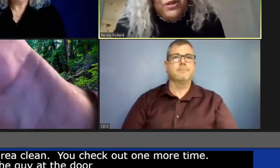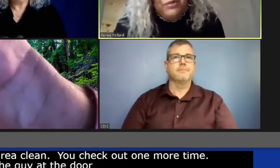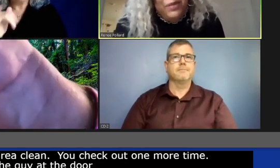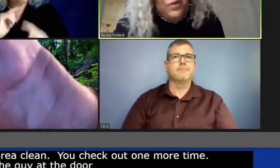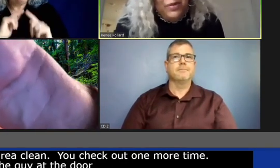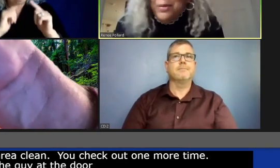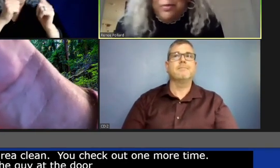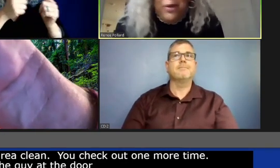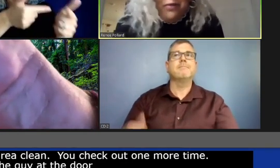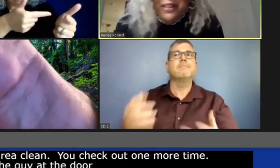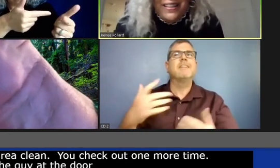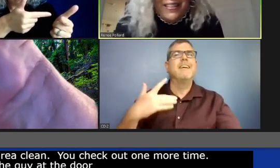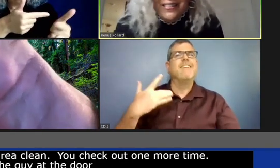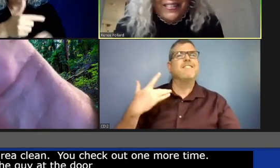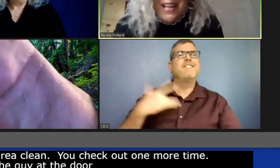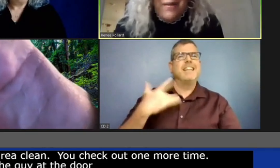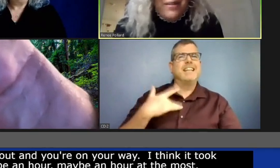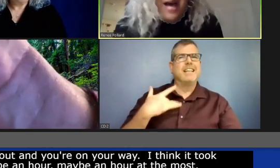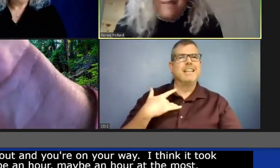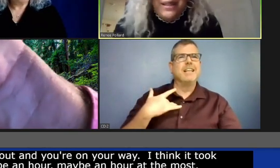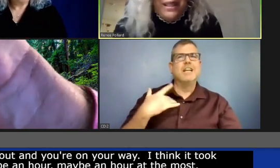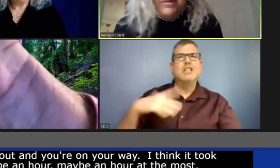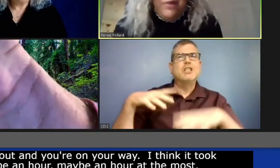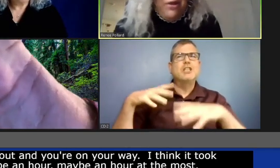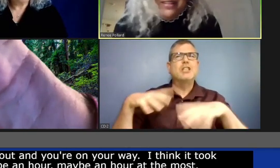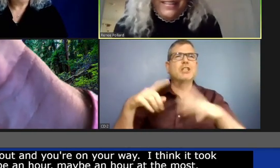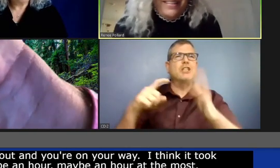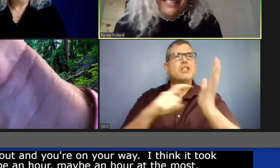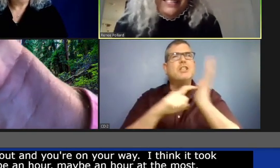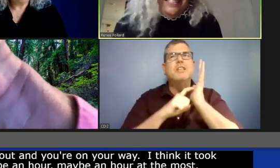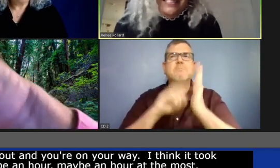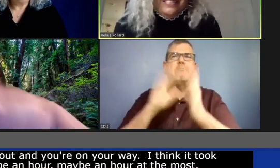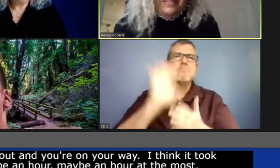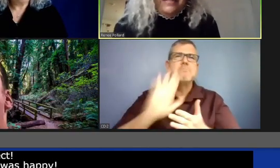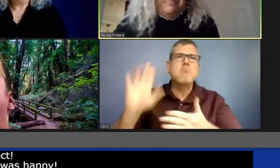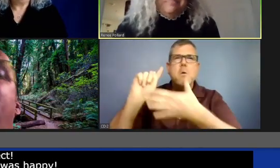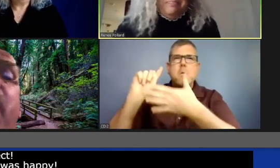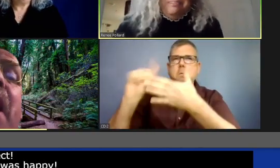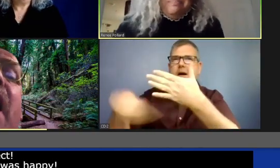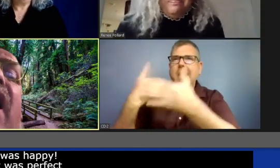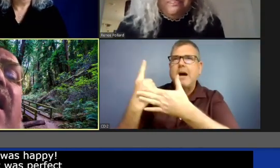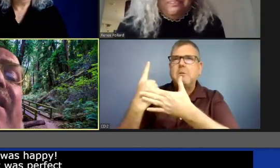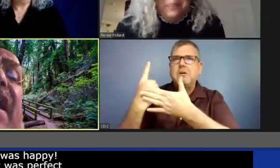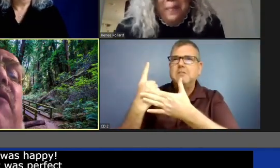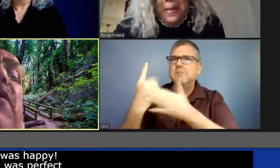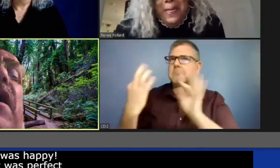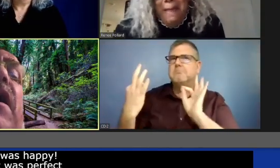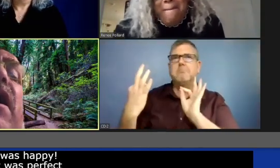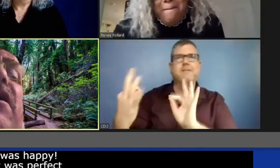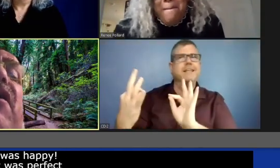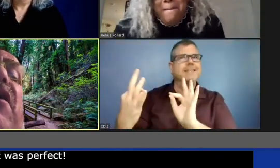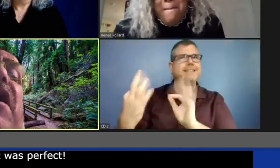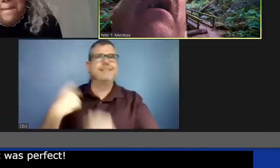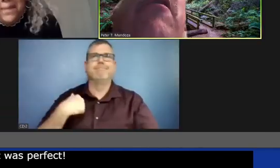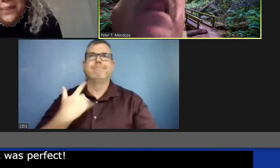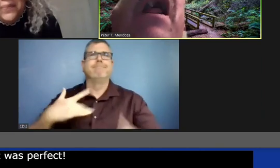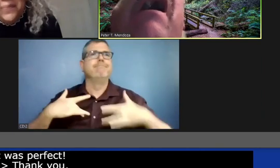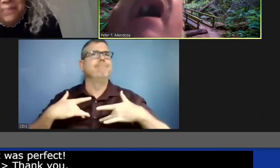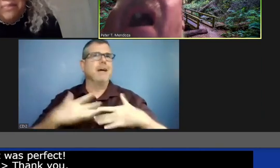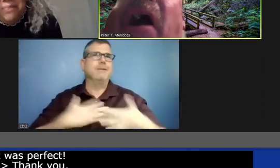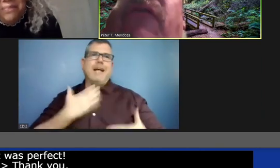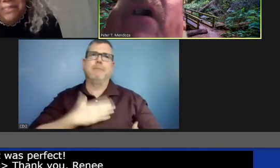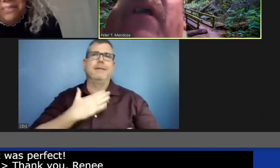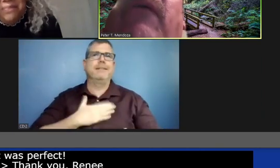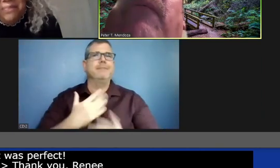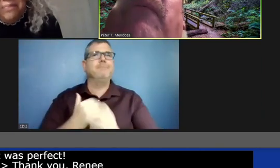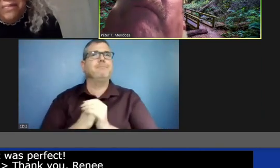It was perfect. I was happy. It was perfect. Thank you, Renee. I know